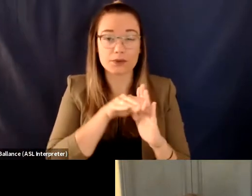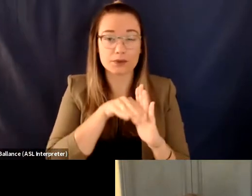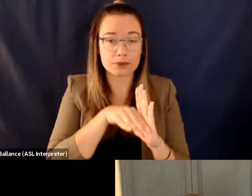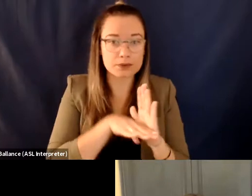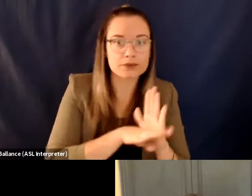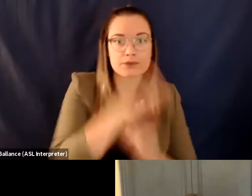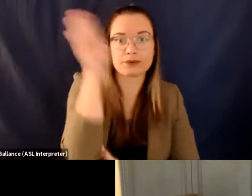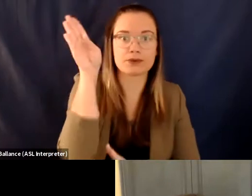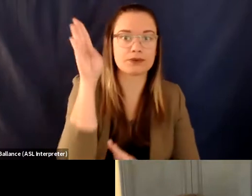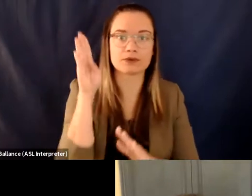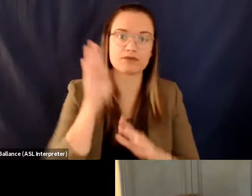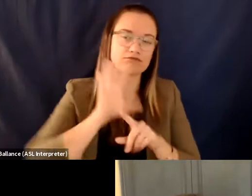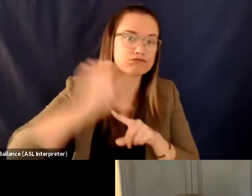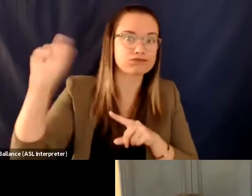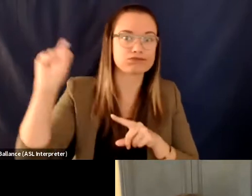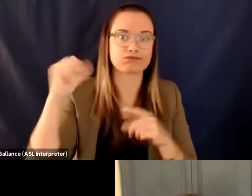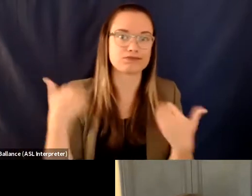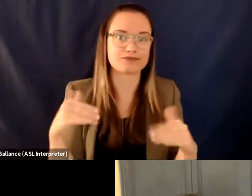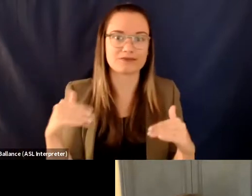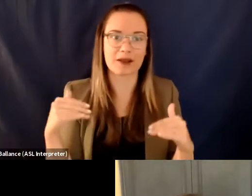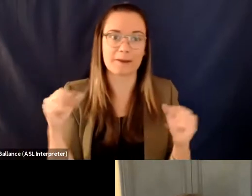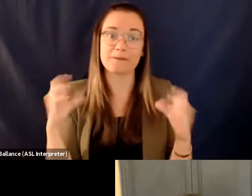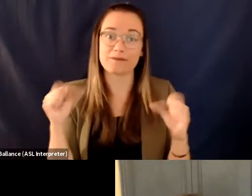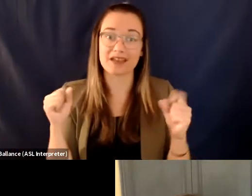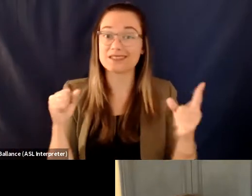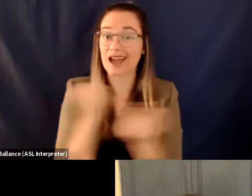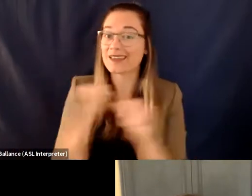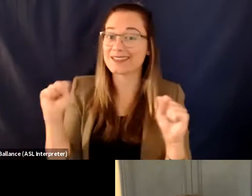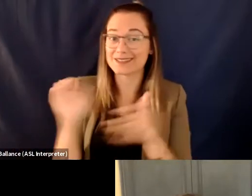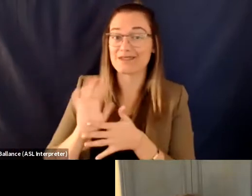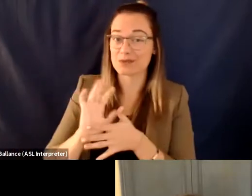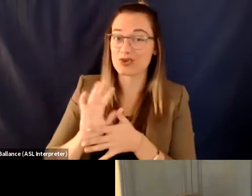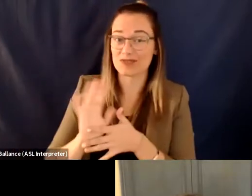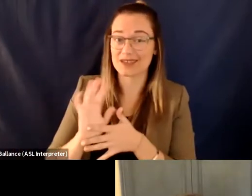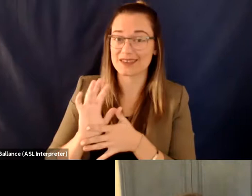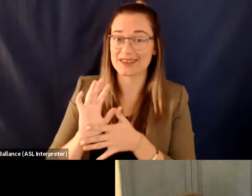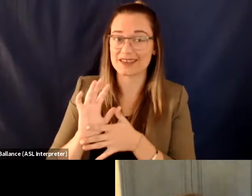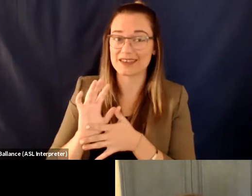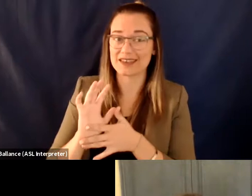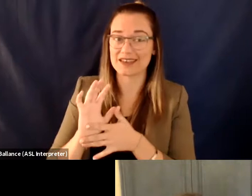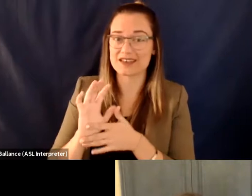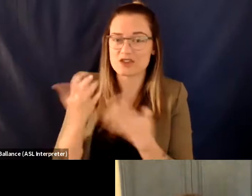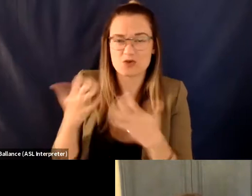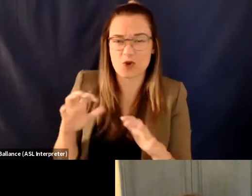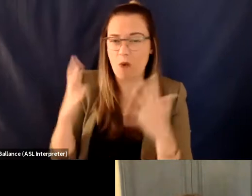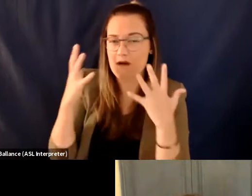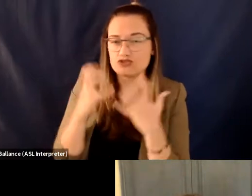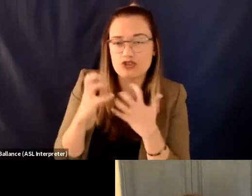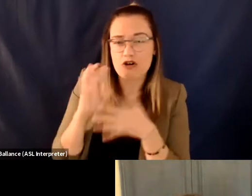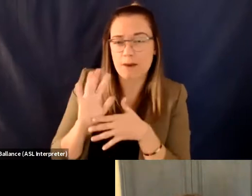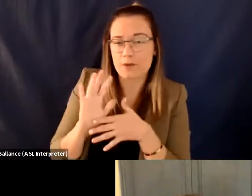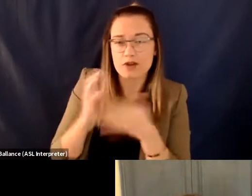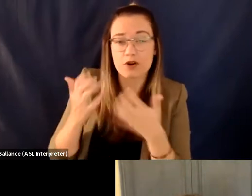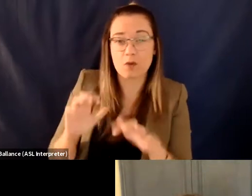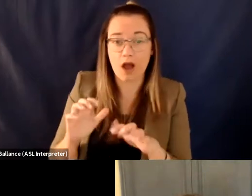did was... Well, he saves the movie from being too dark. And